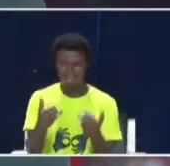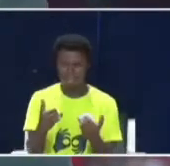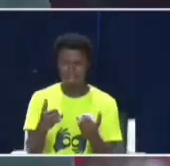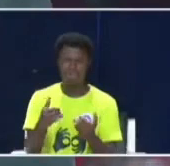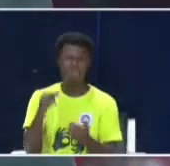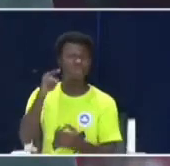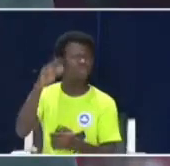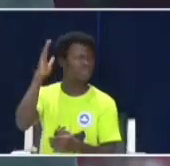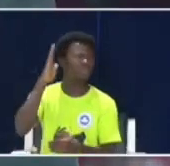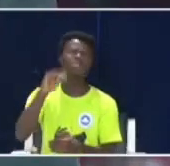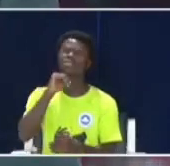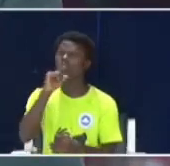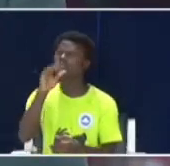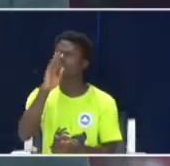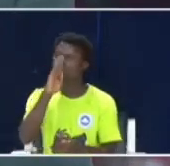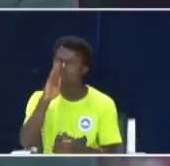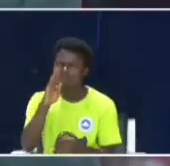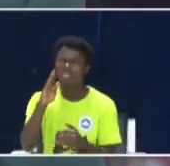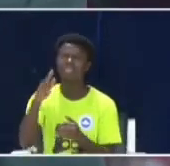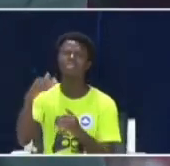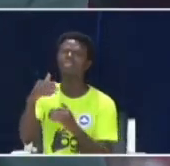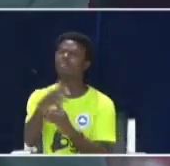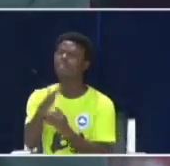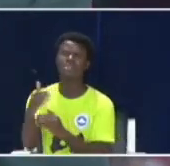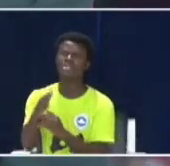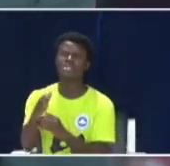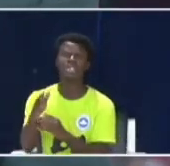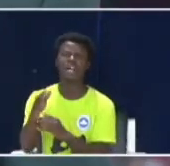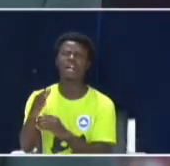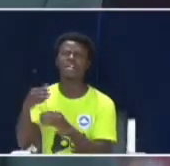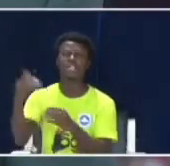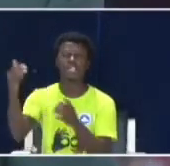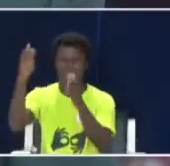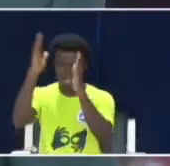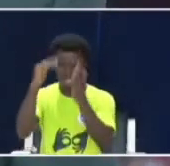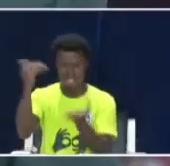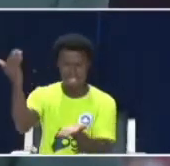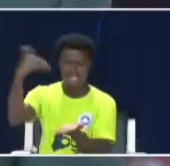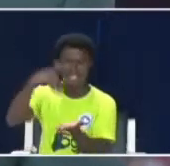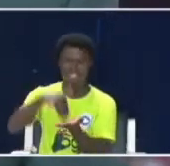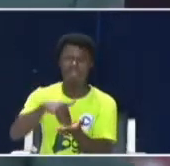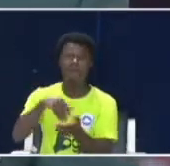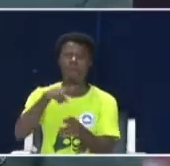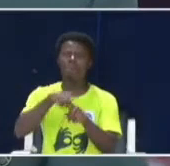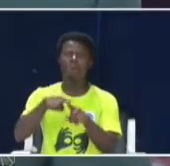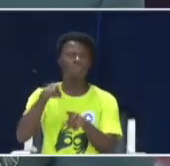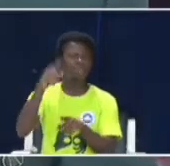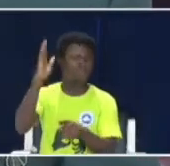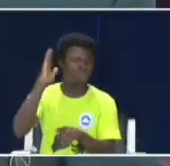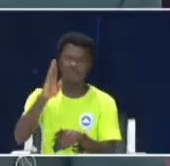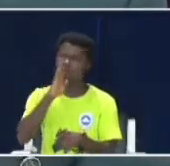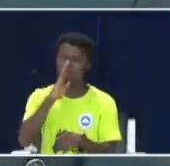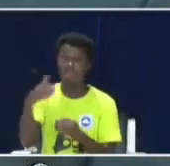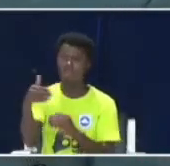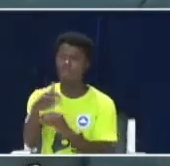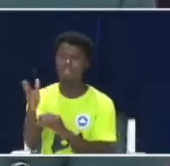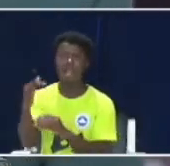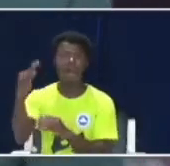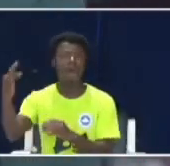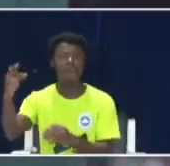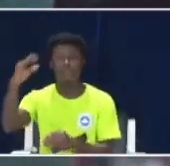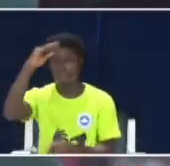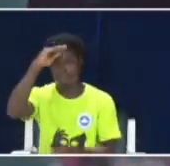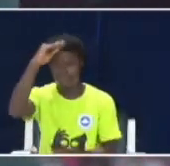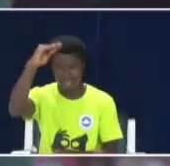longer catch fish, you will be catching men. Ni ati oni lo ki se pe wa kan ma peja nikan ni wa ti di apeja eniyan.